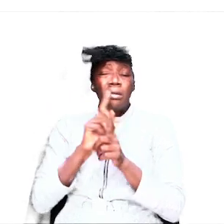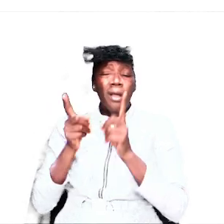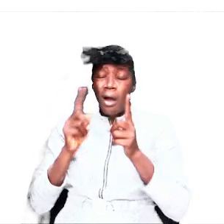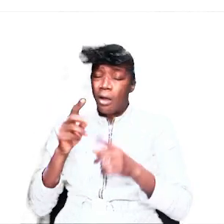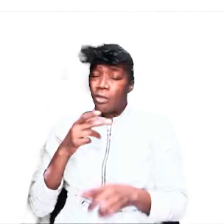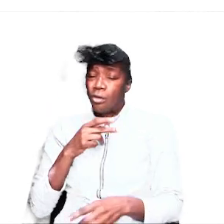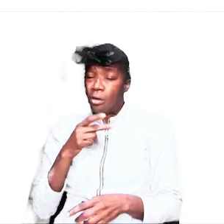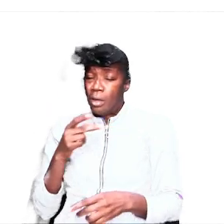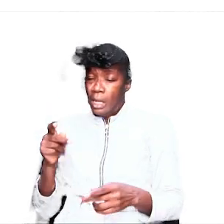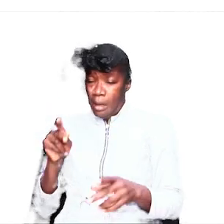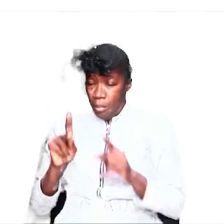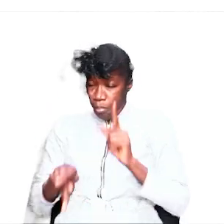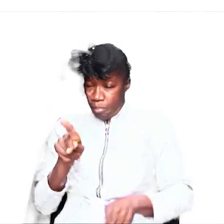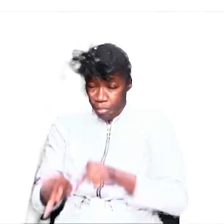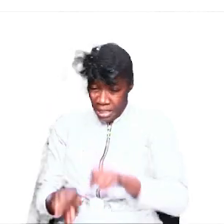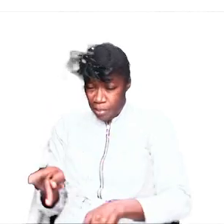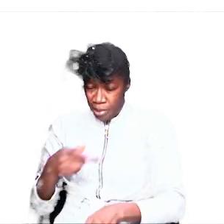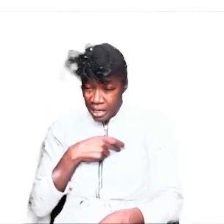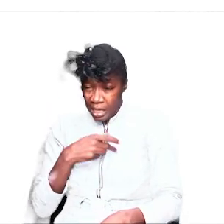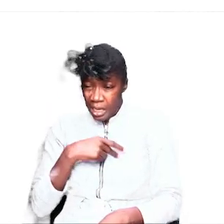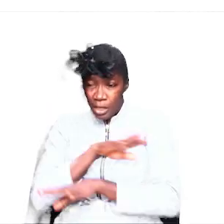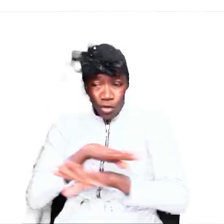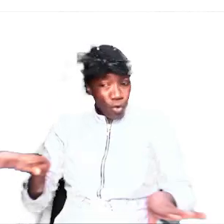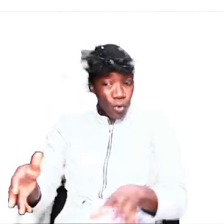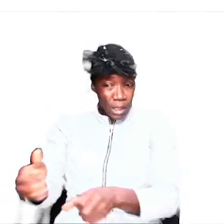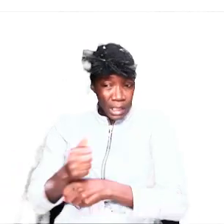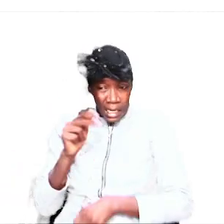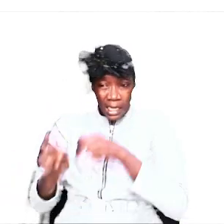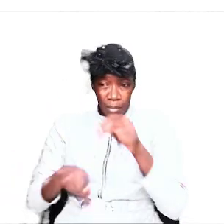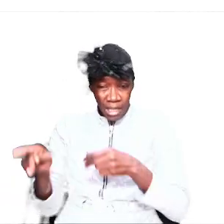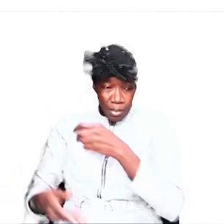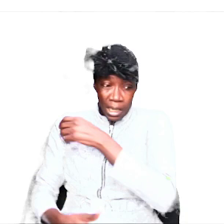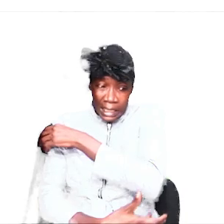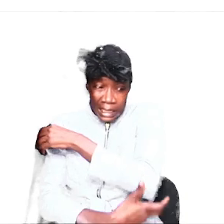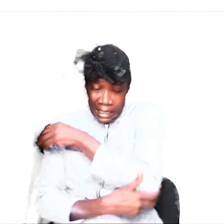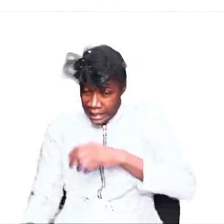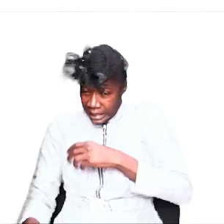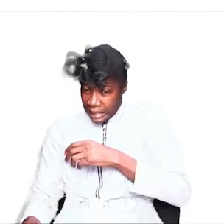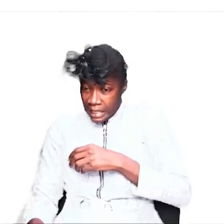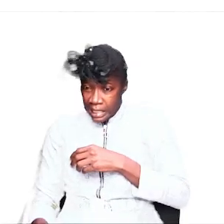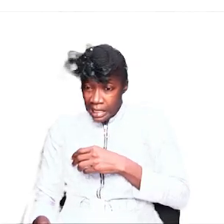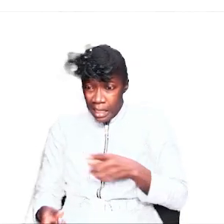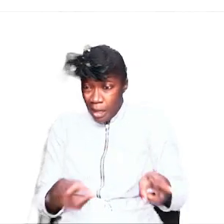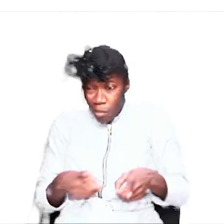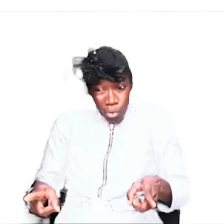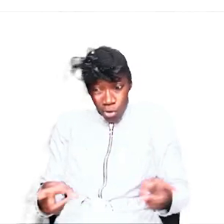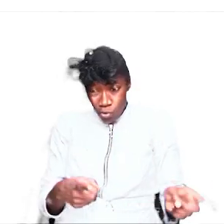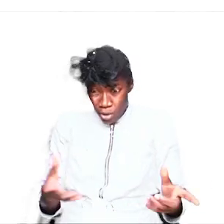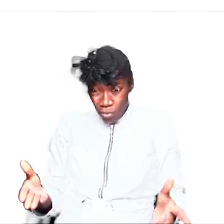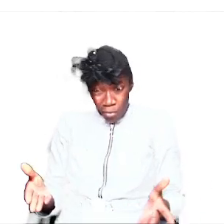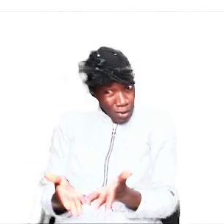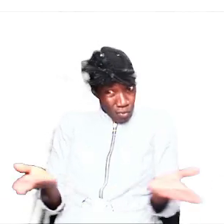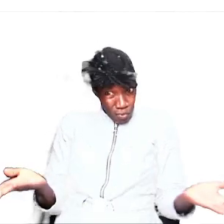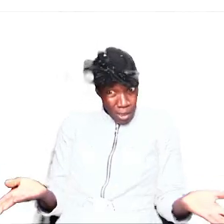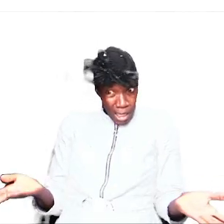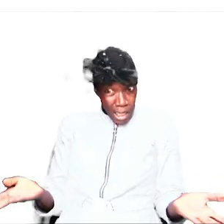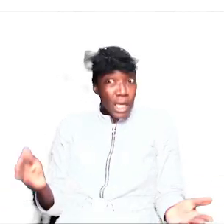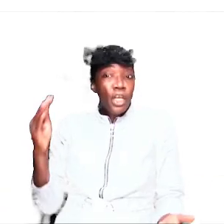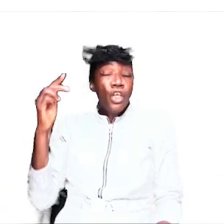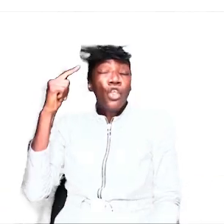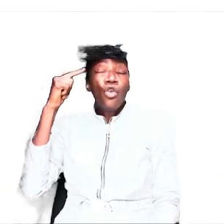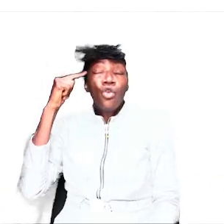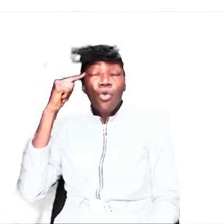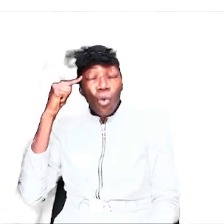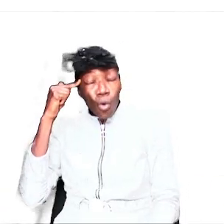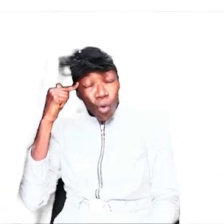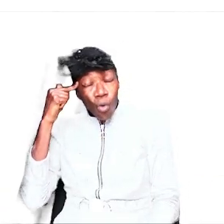We know that we shouldn't take people things, steal, touch your fingers, but we do it. Why? And we know